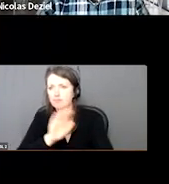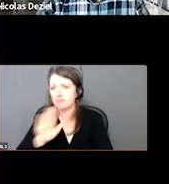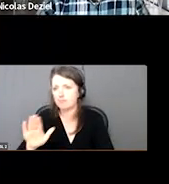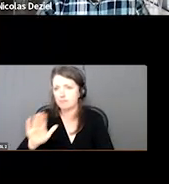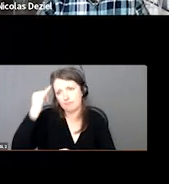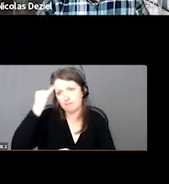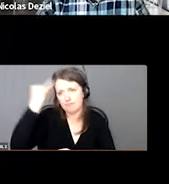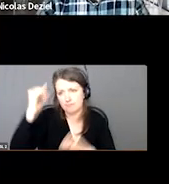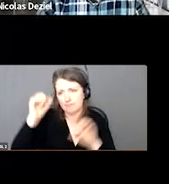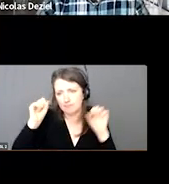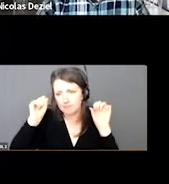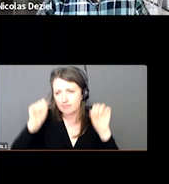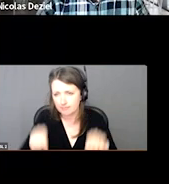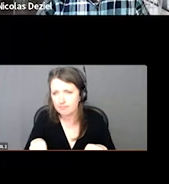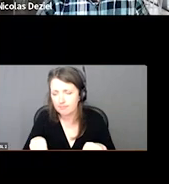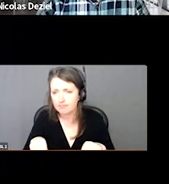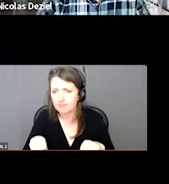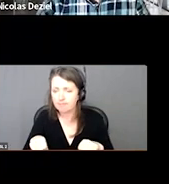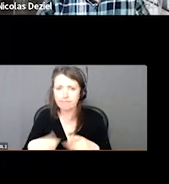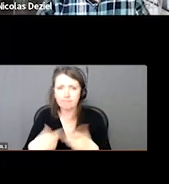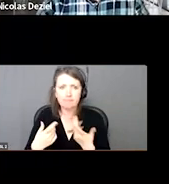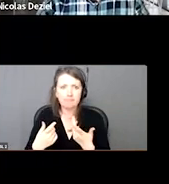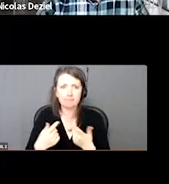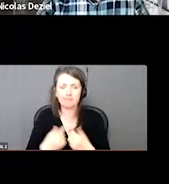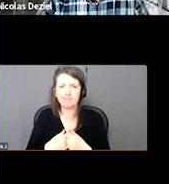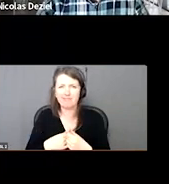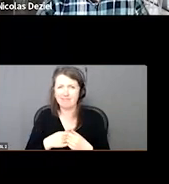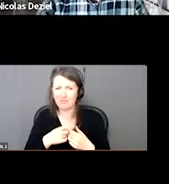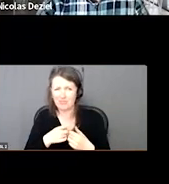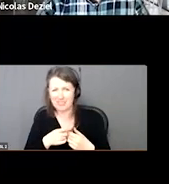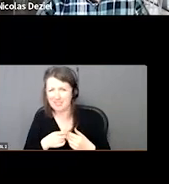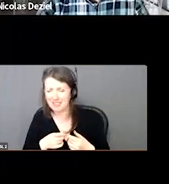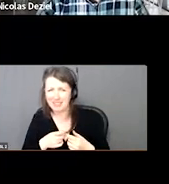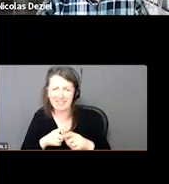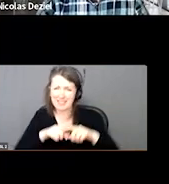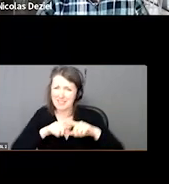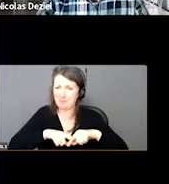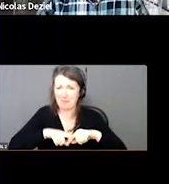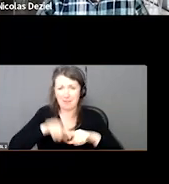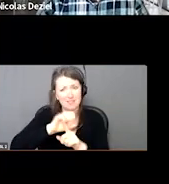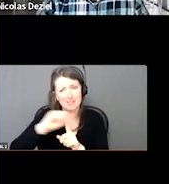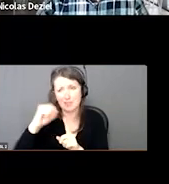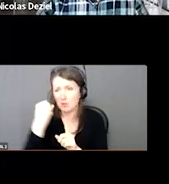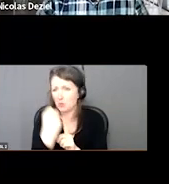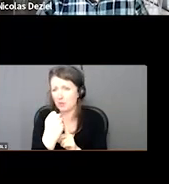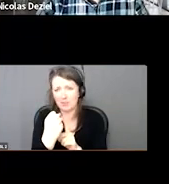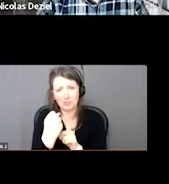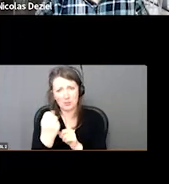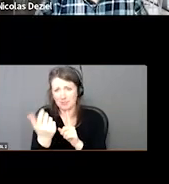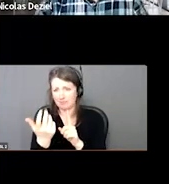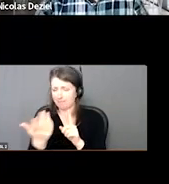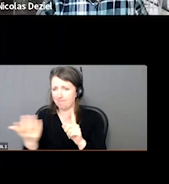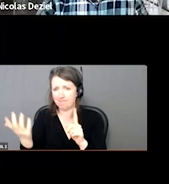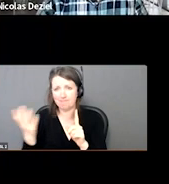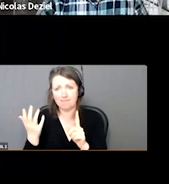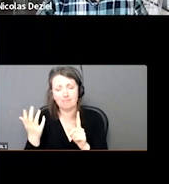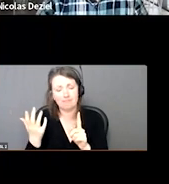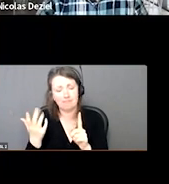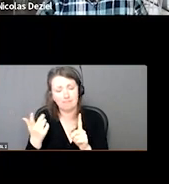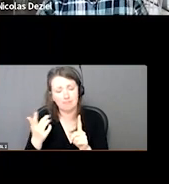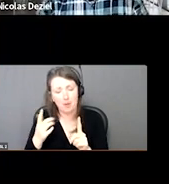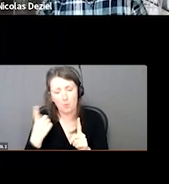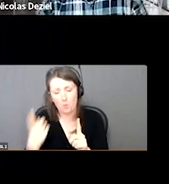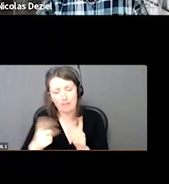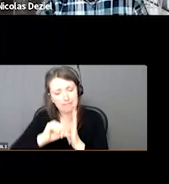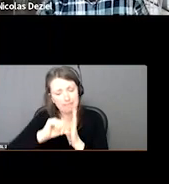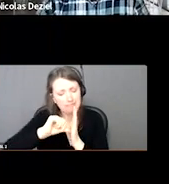cookie cutter, clear cut answer I can give at this point. It's a really case by case, but protect your IP at all costs. I guess